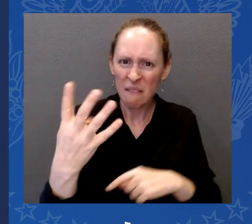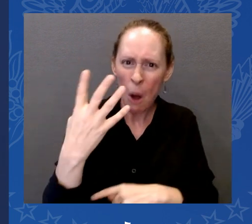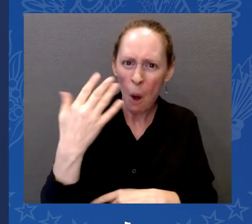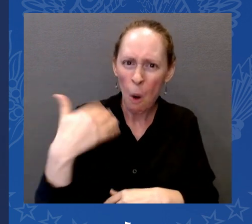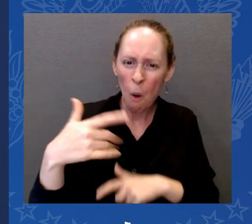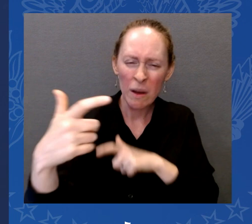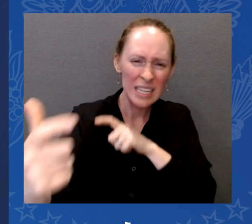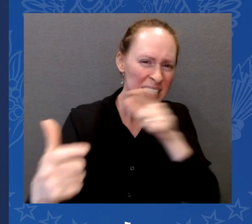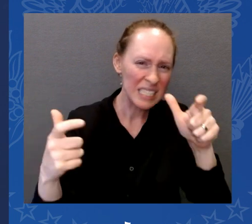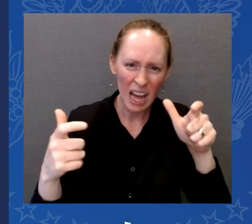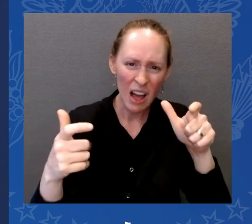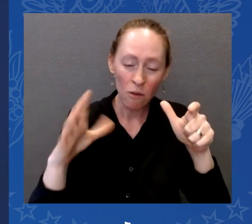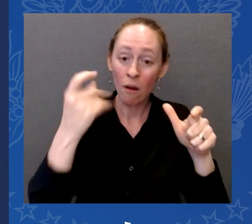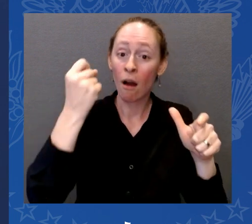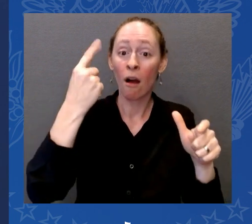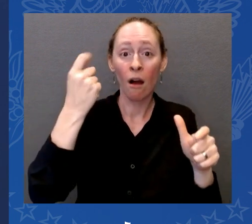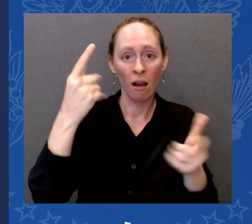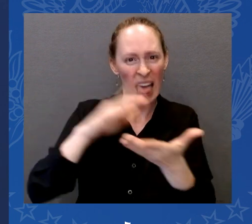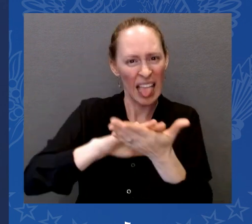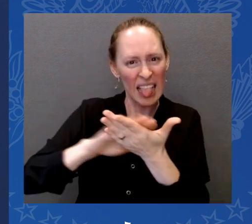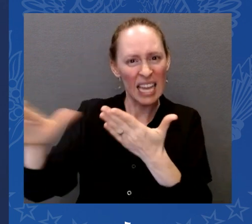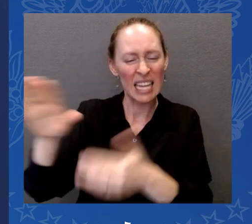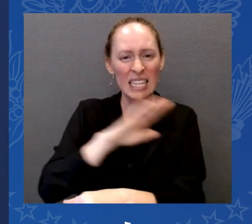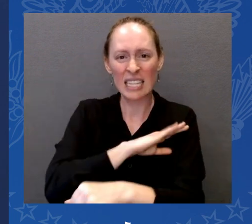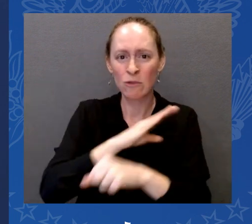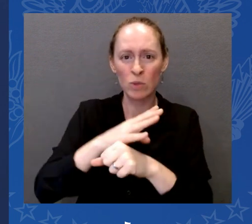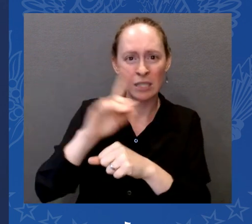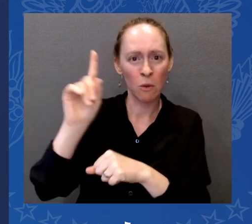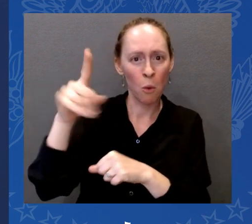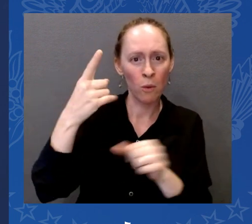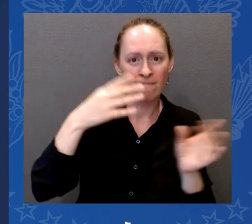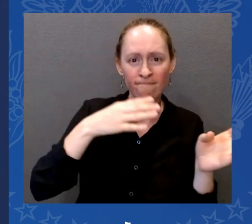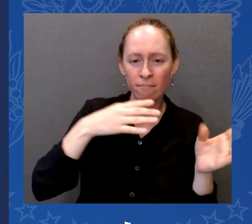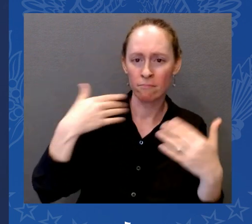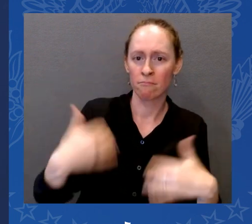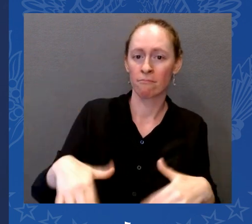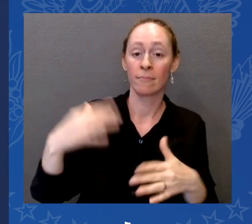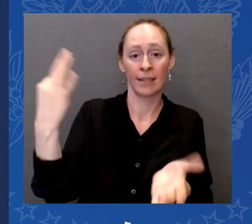9,000 jobs, from PhDs and engineers,